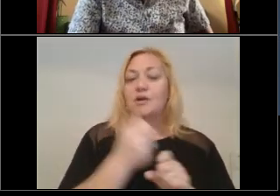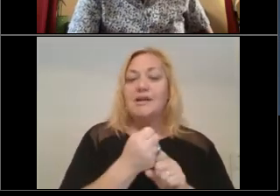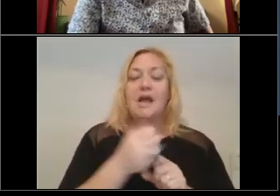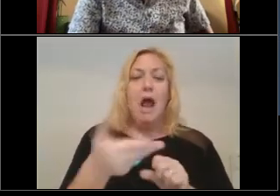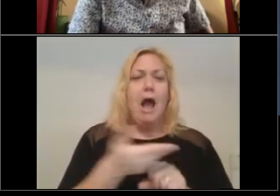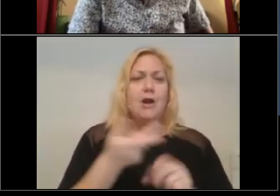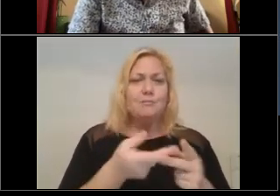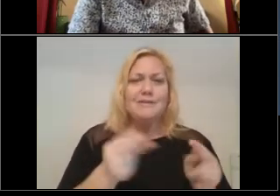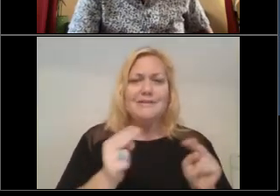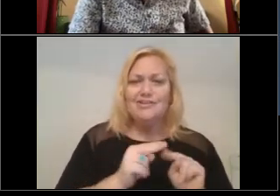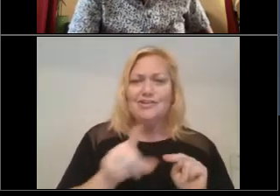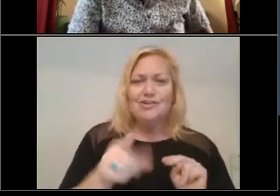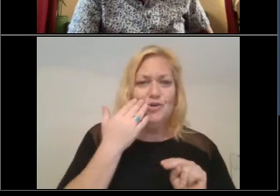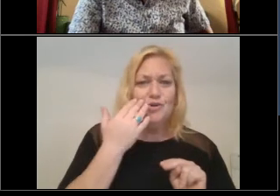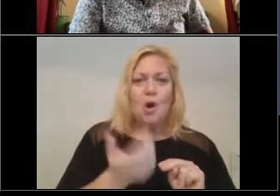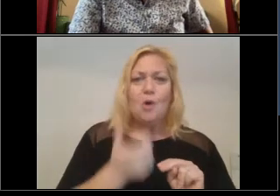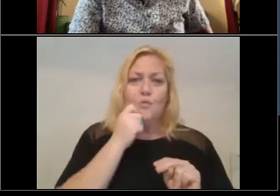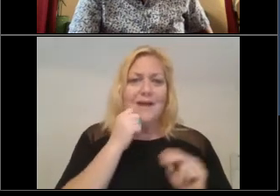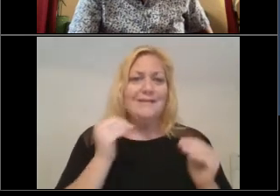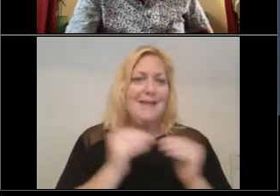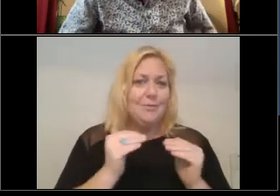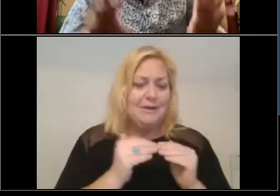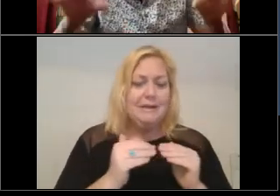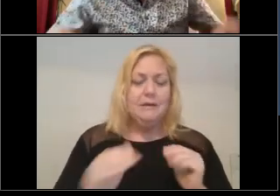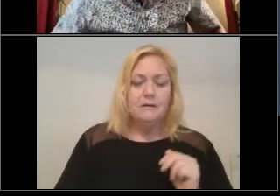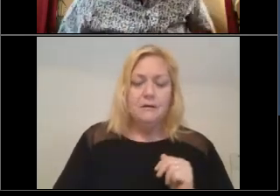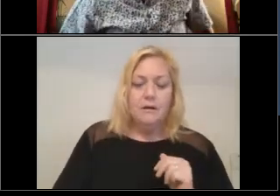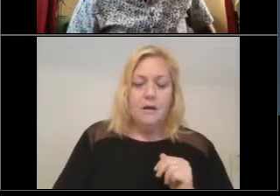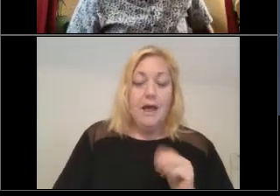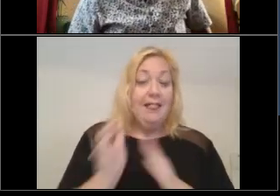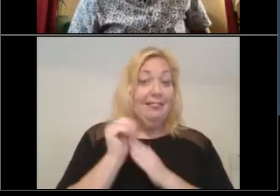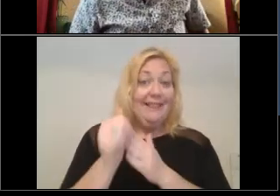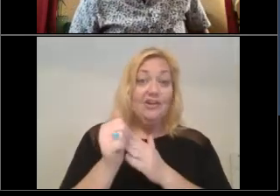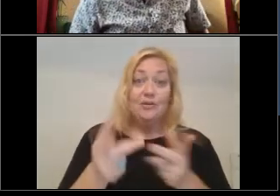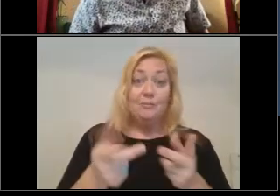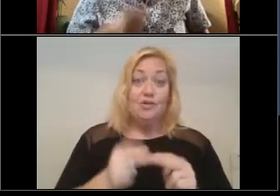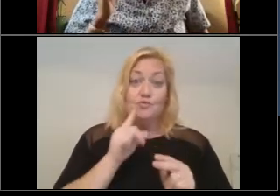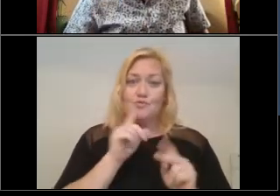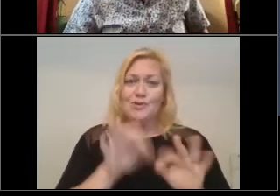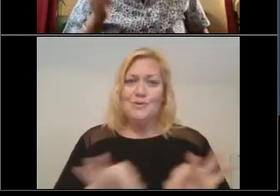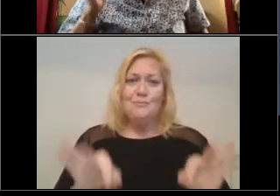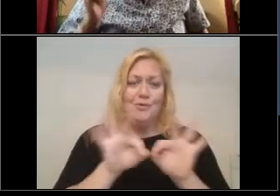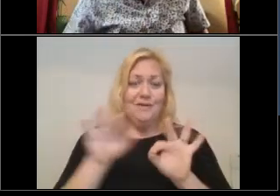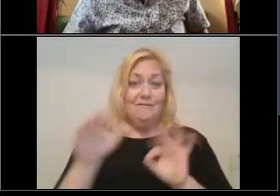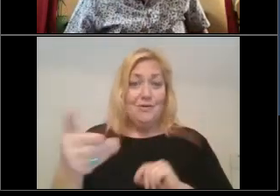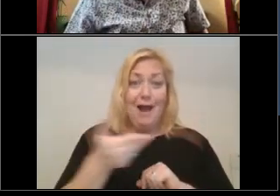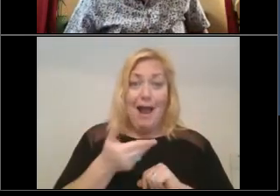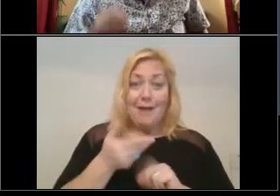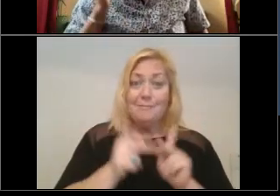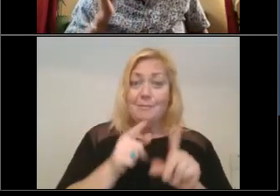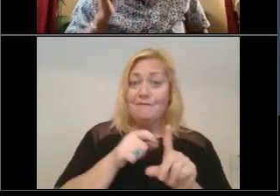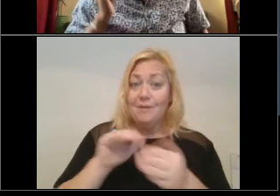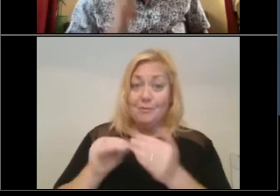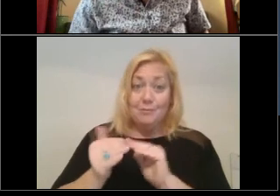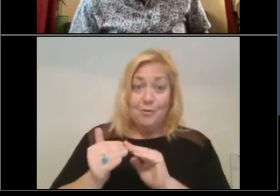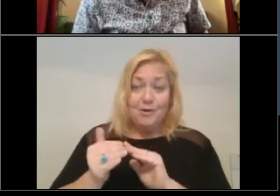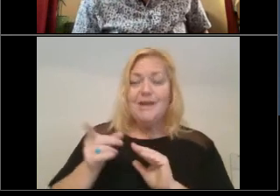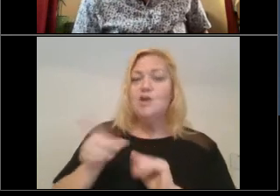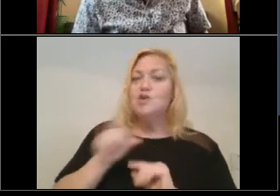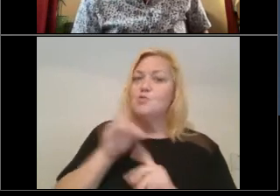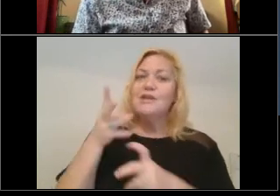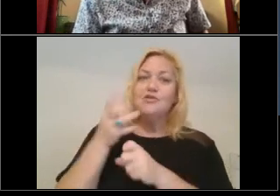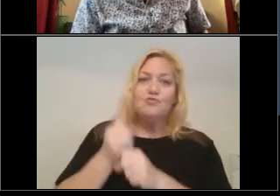like, you know, race and equity leadership. It's really important that if you are hiring folks from the community, that you really